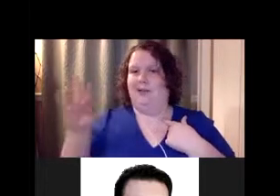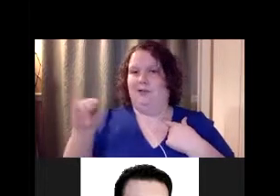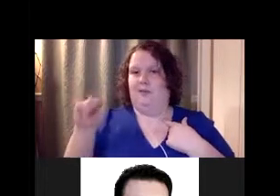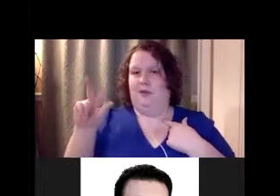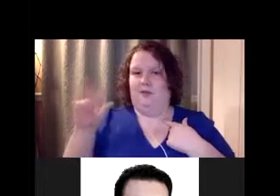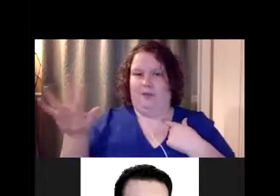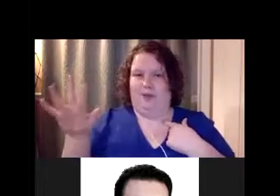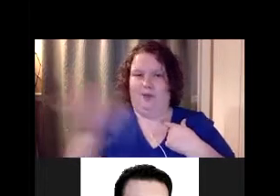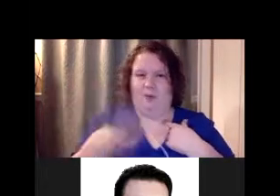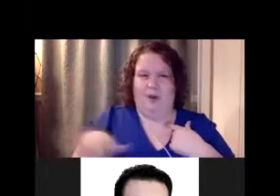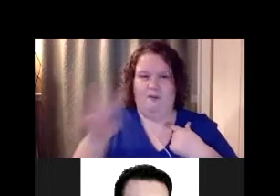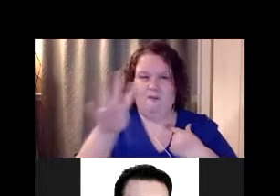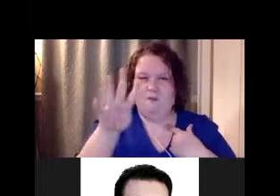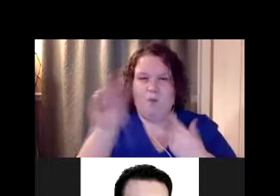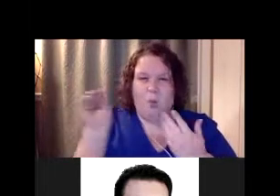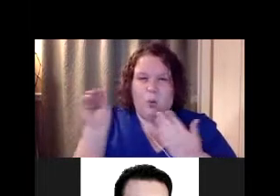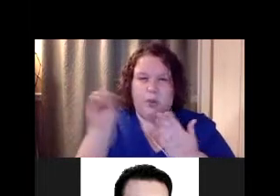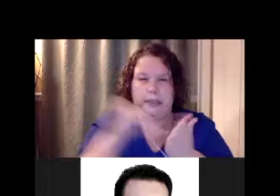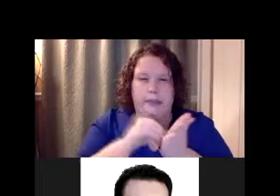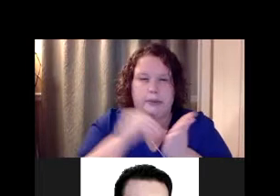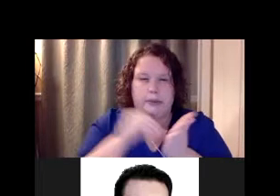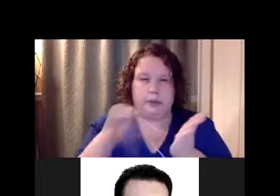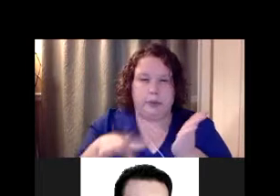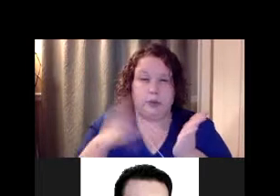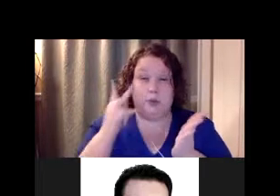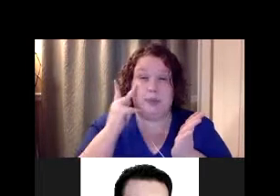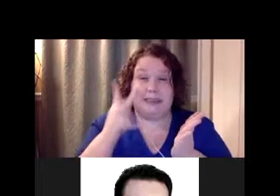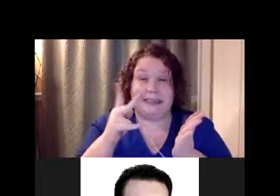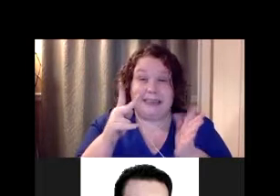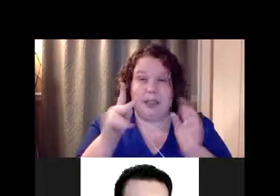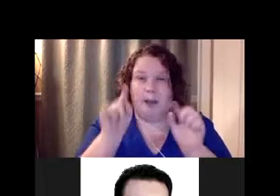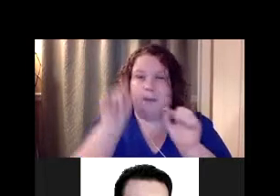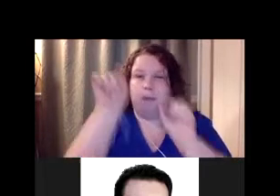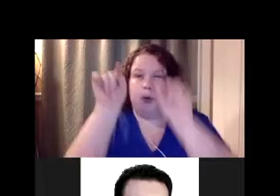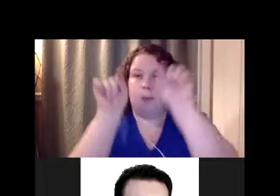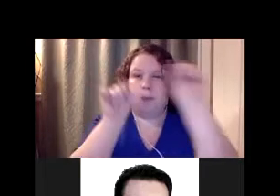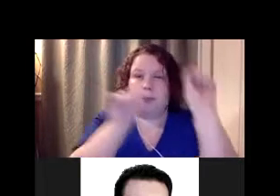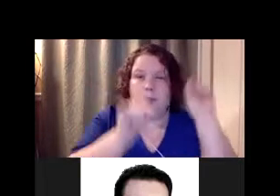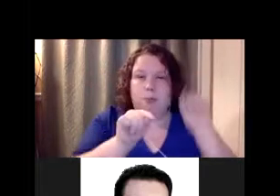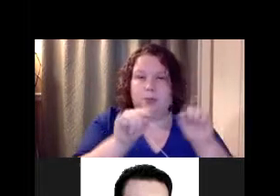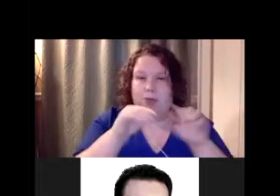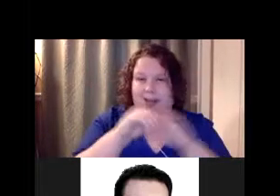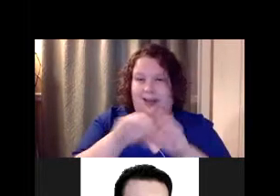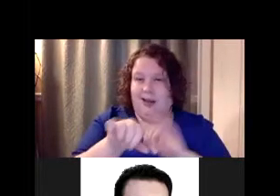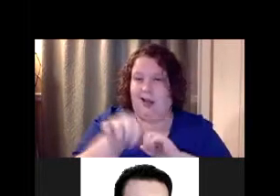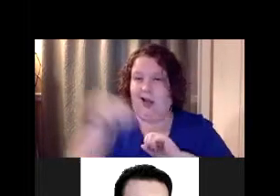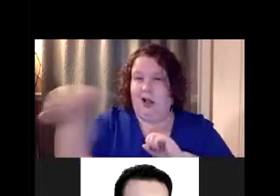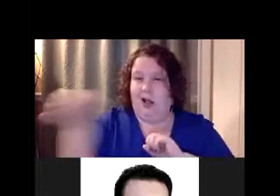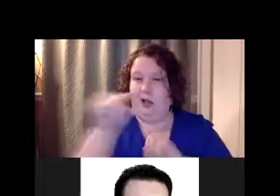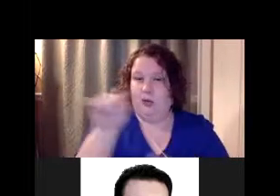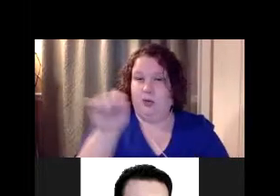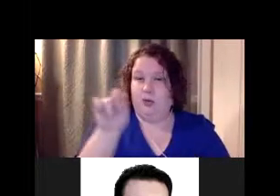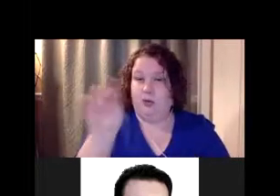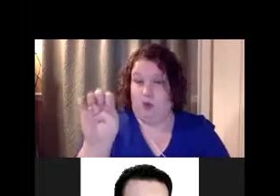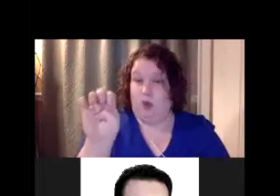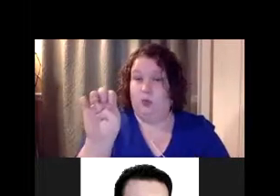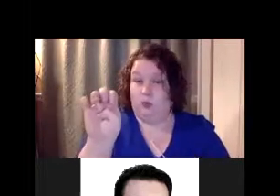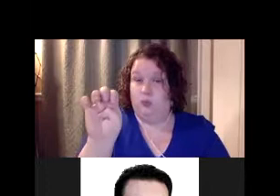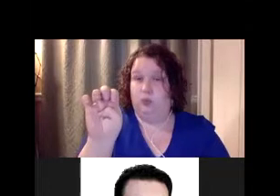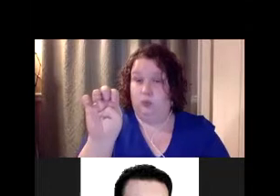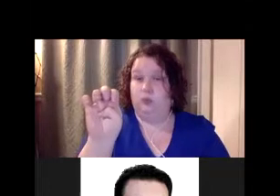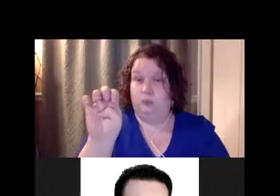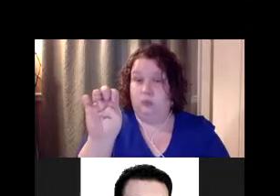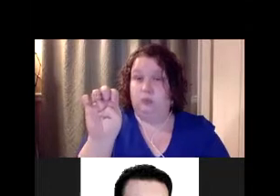You can see some of the yellow dots scattered throughout the other zones. So about 40 students that are coming from the other